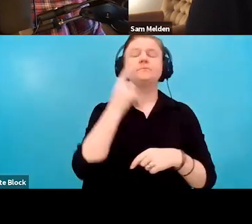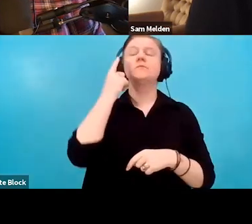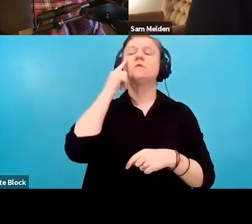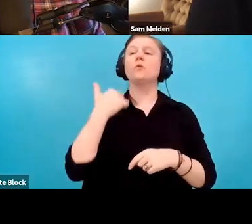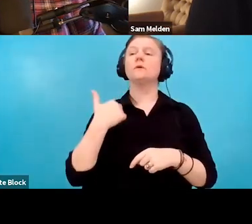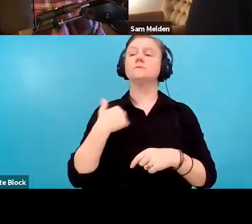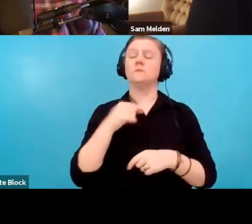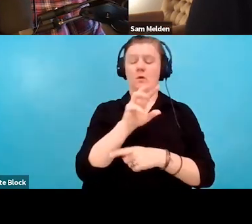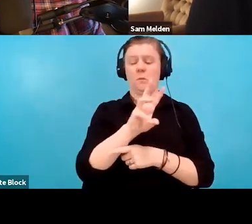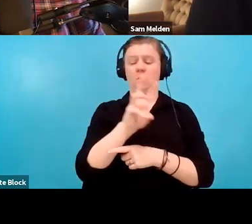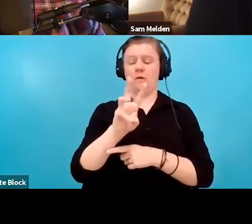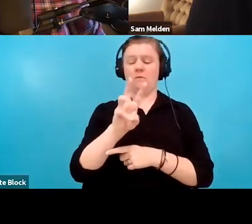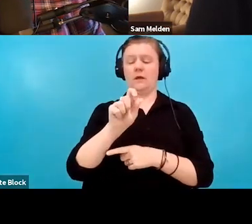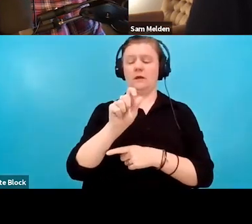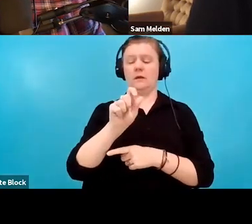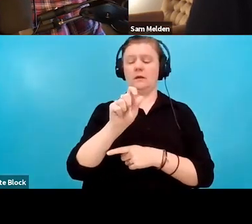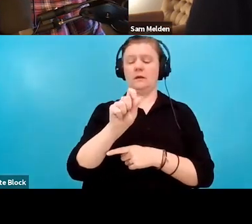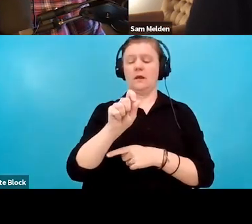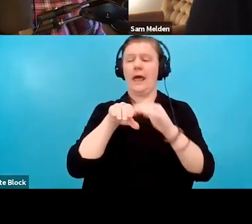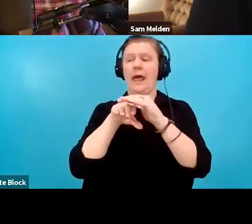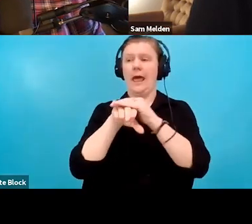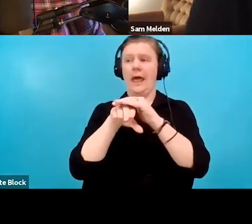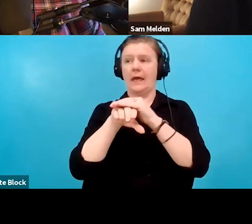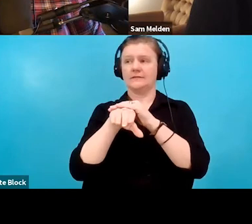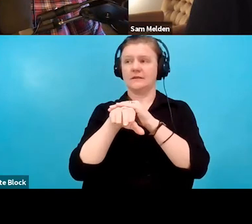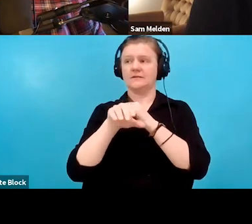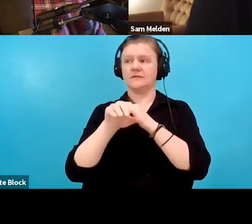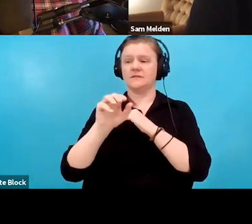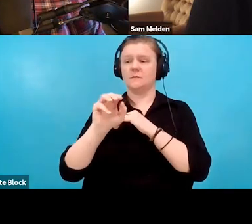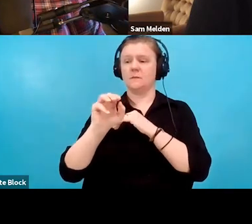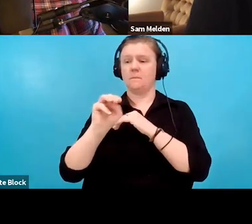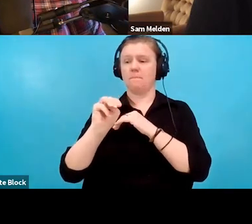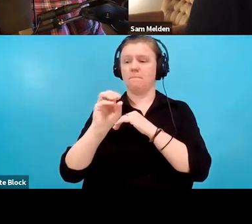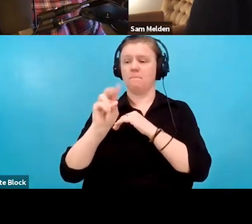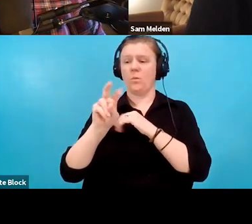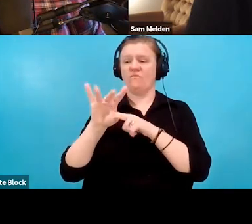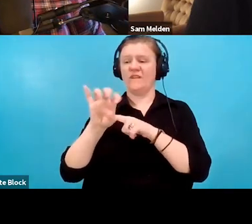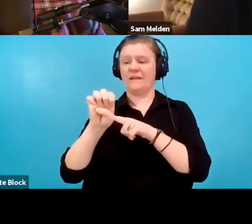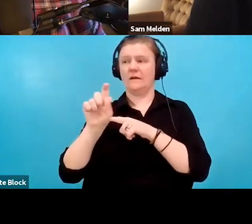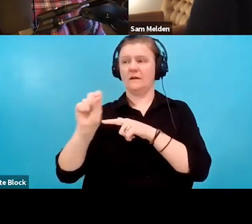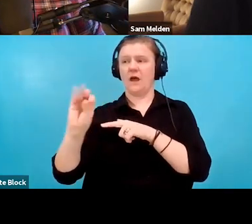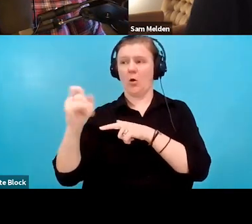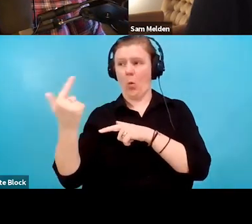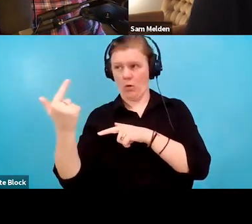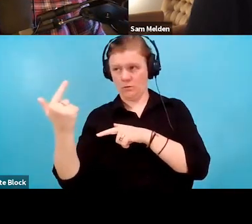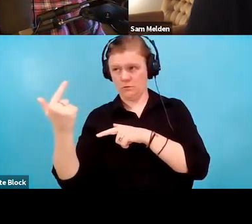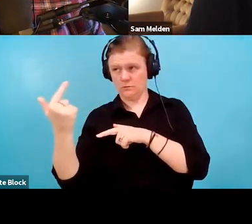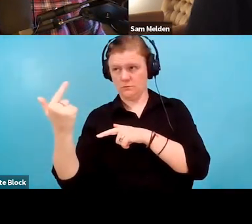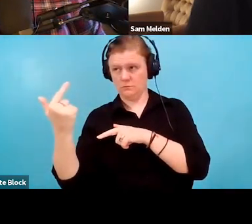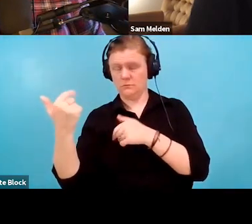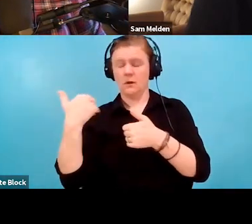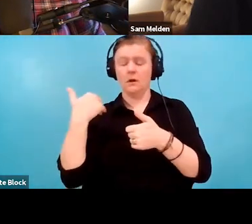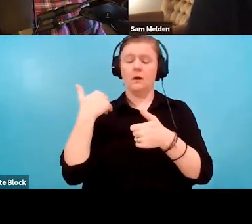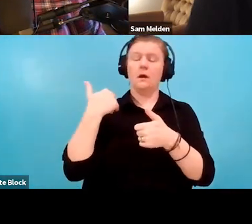the streaming movie as video and sound with closed captions. You can download a file that is just the